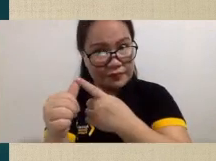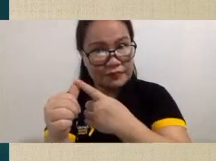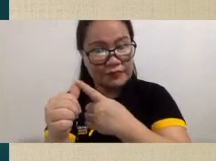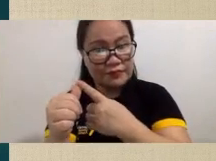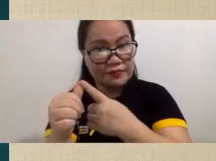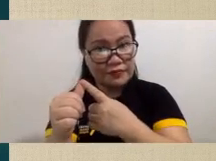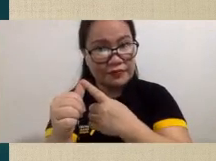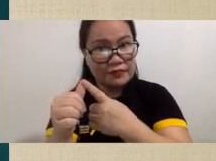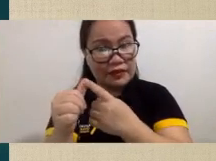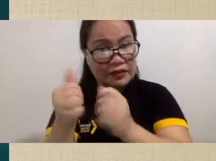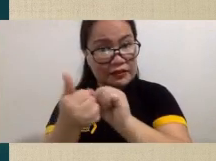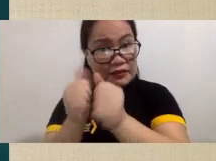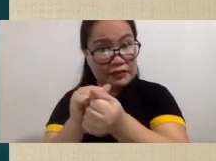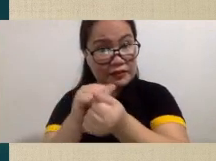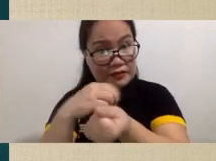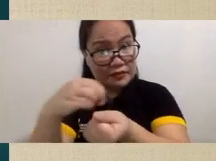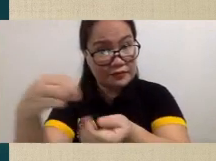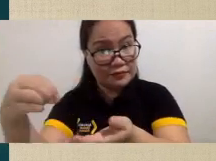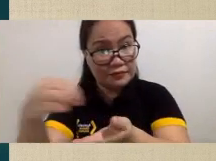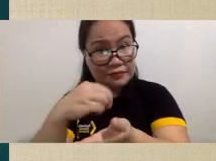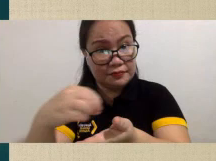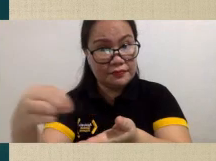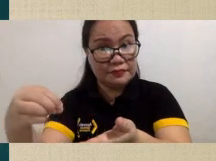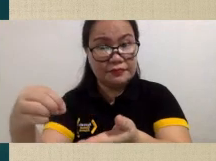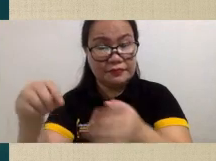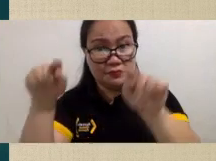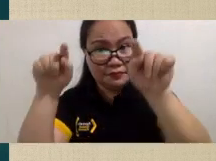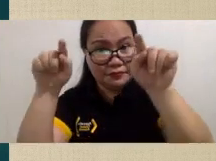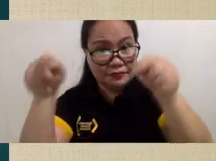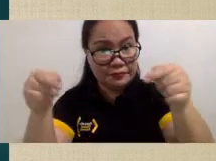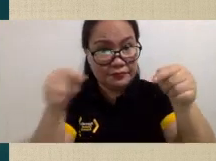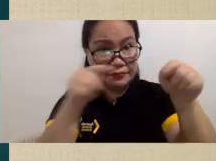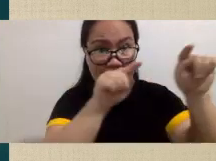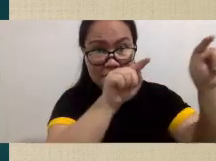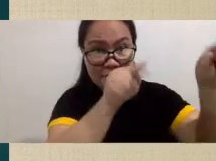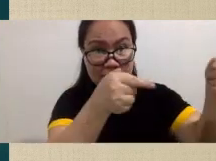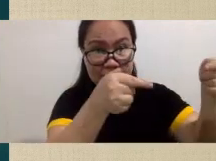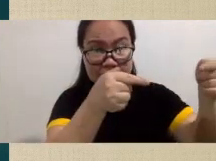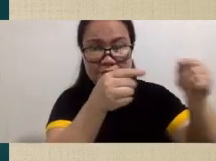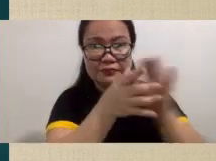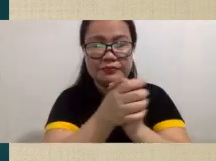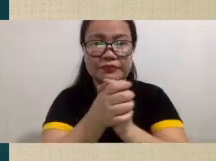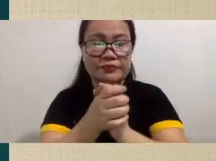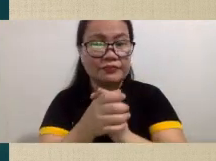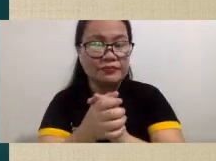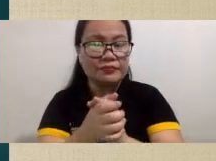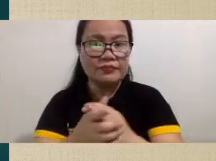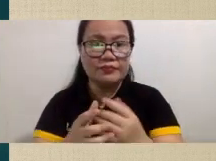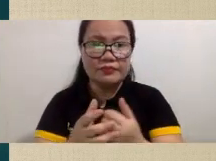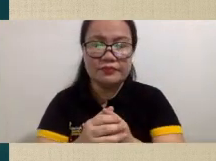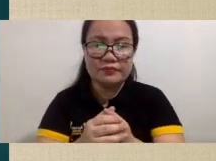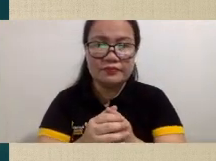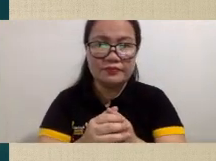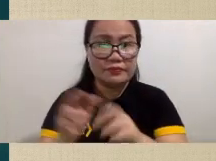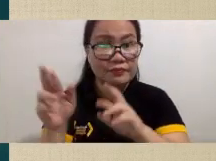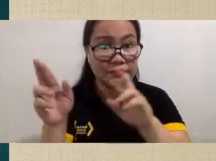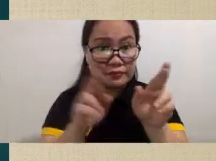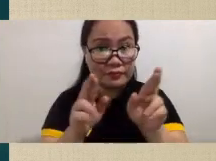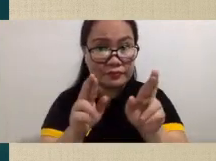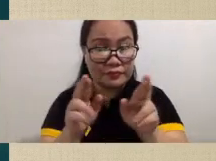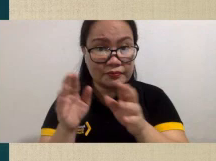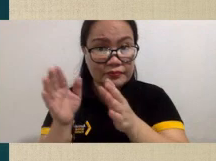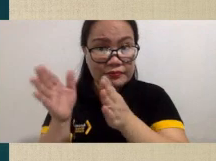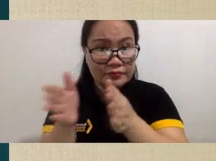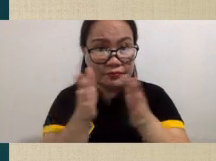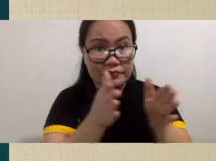Okay, first, rewrite as sum of two cubes. So, kailangan mag-x cube, y cube muna siya. So, paano natin gagawin? I-ready